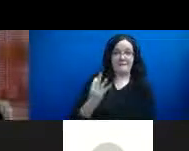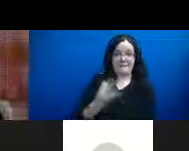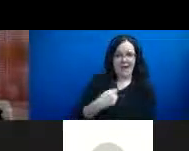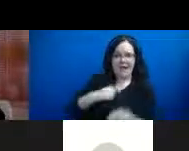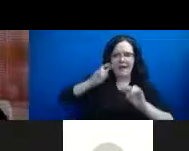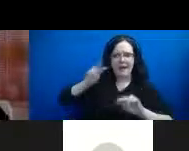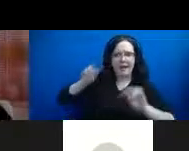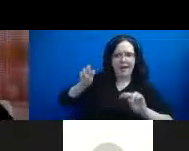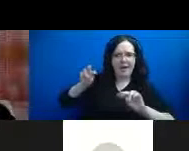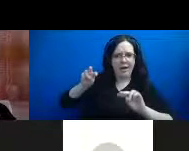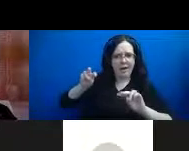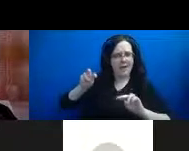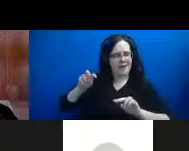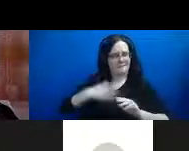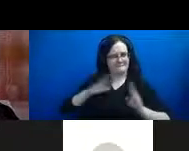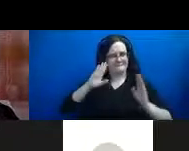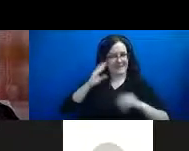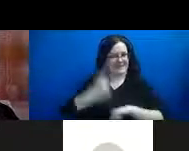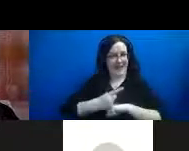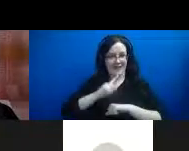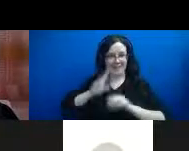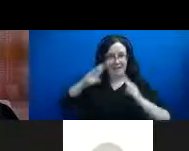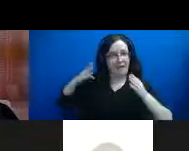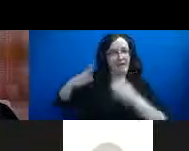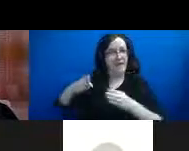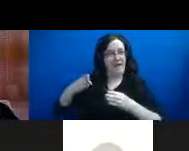focusing your day toward that direction.